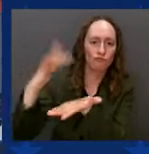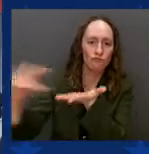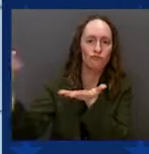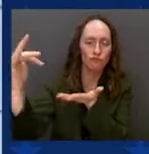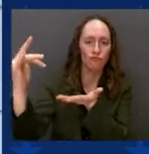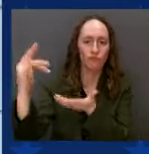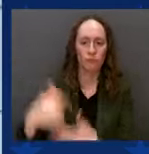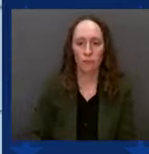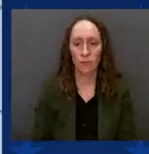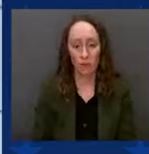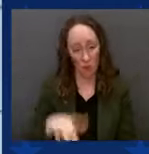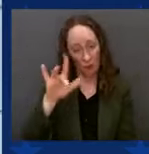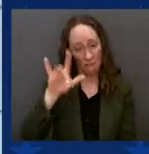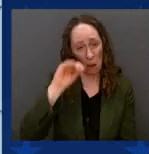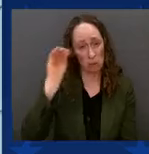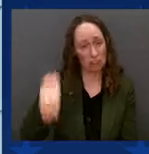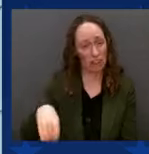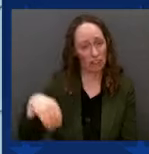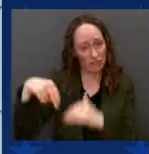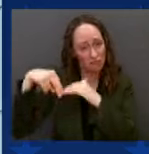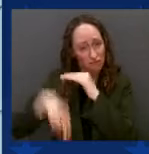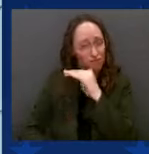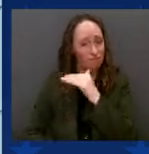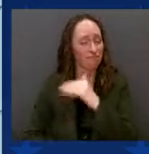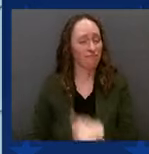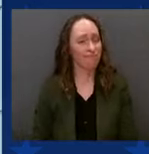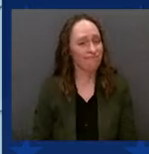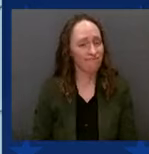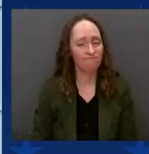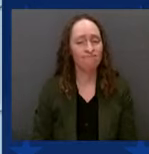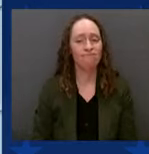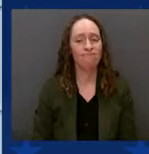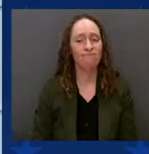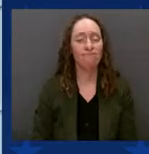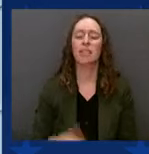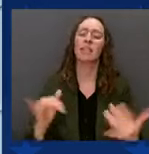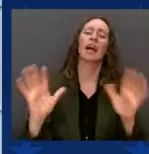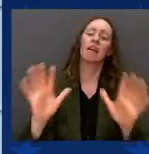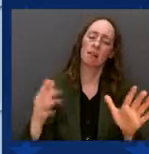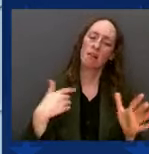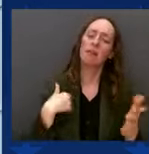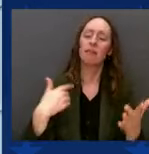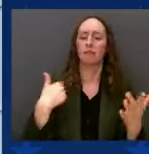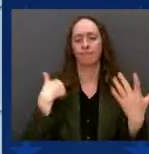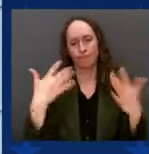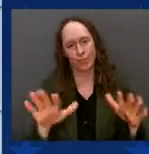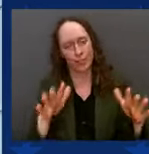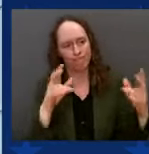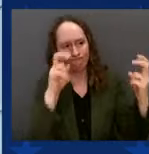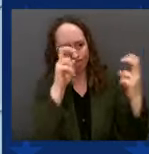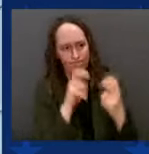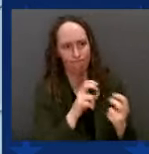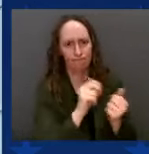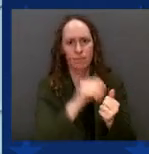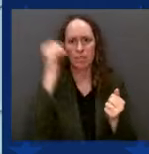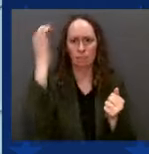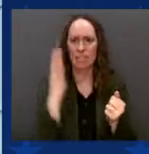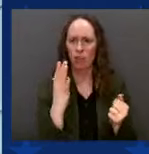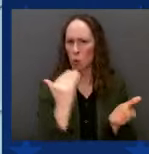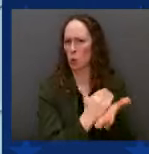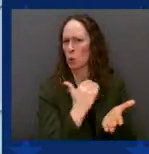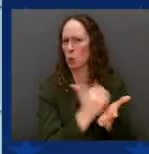with the new speaker, as I said, of the House on how we should proceed to settle our differences without jeopardizing the full faith and credit of the United States of